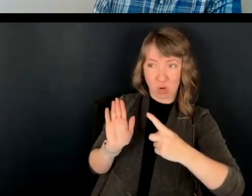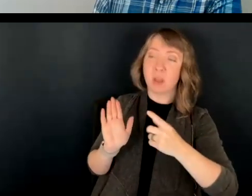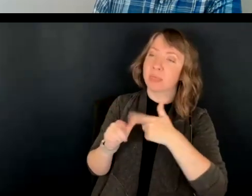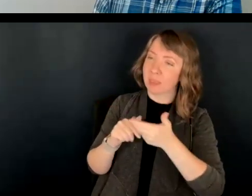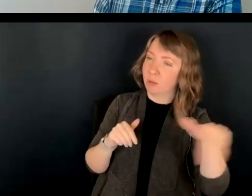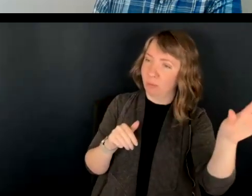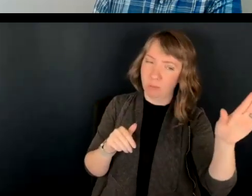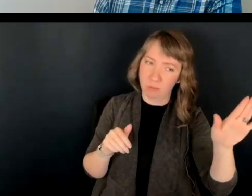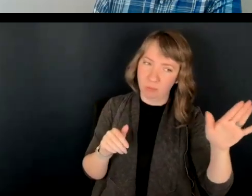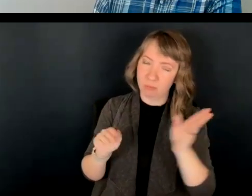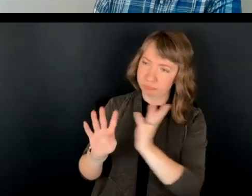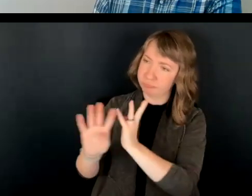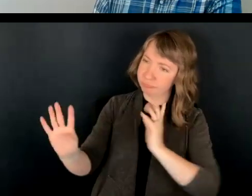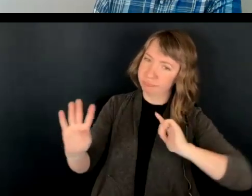there.